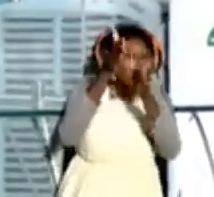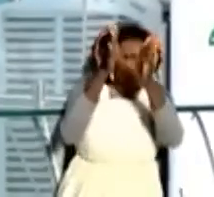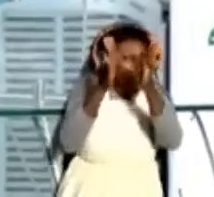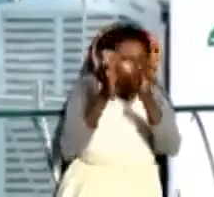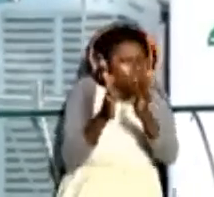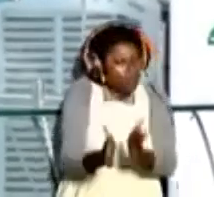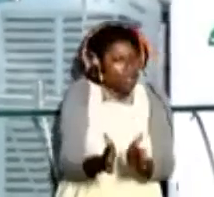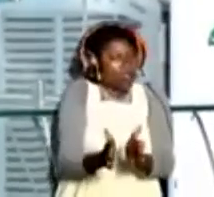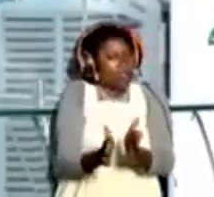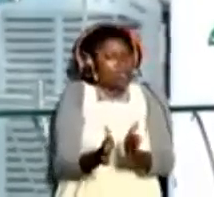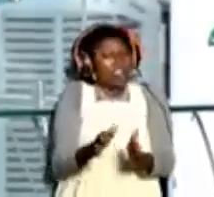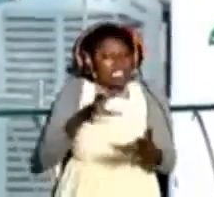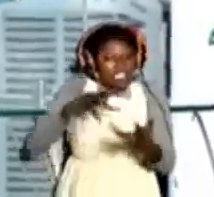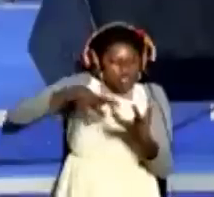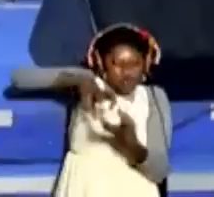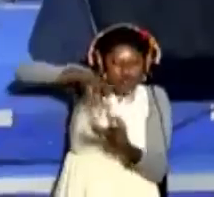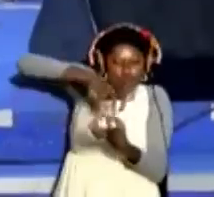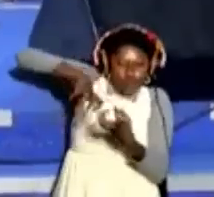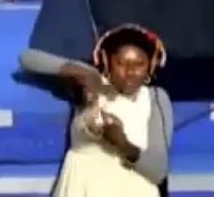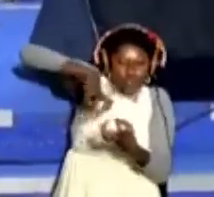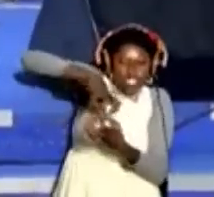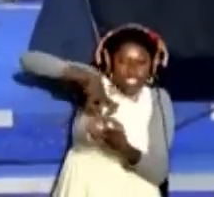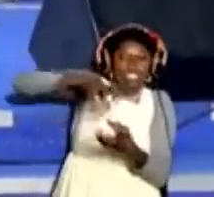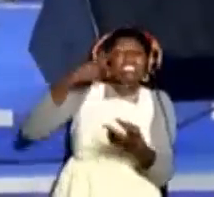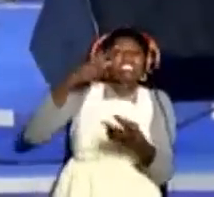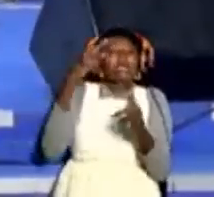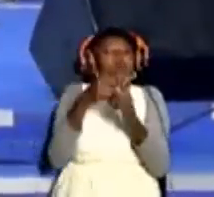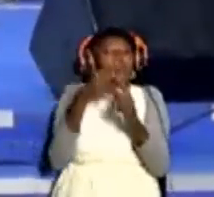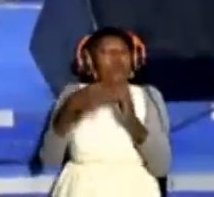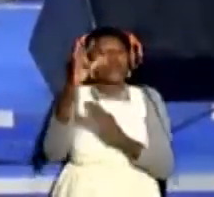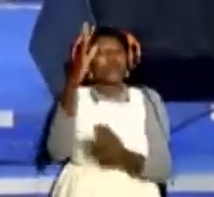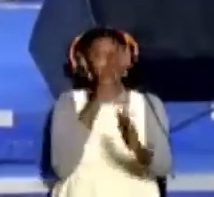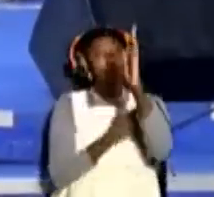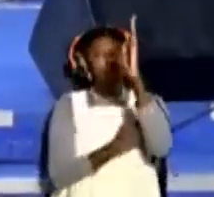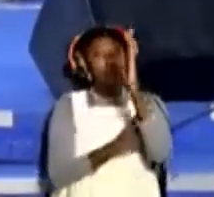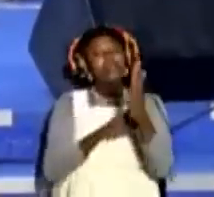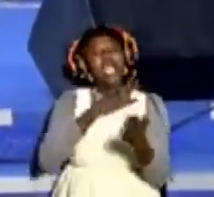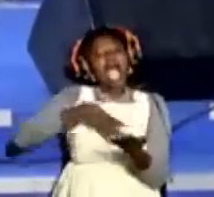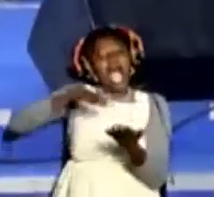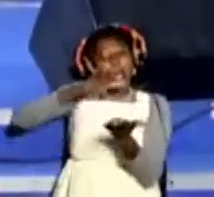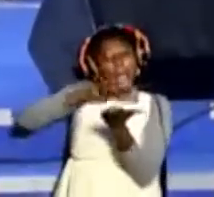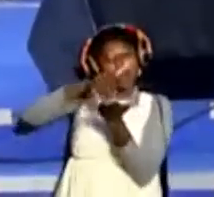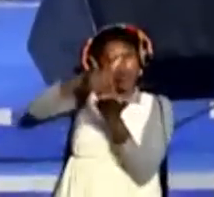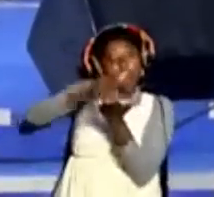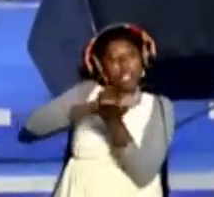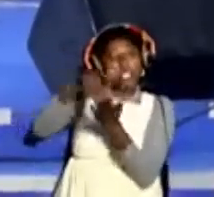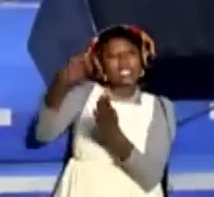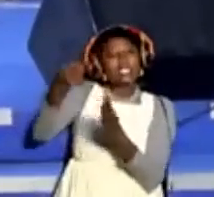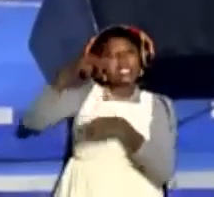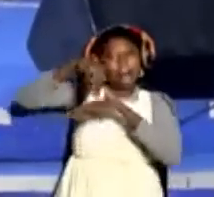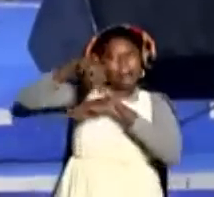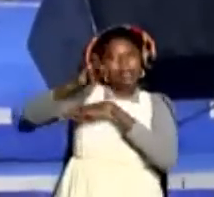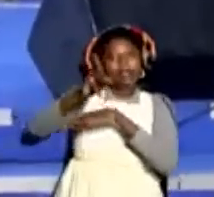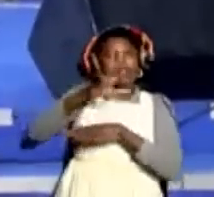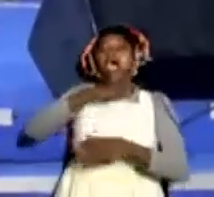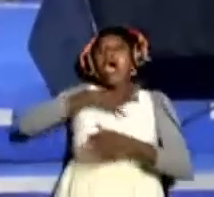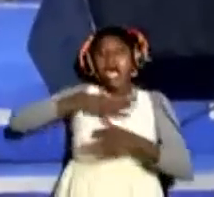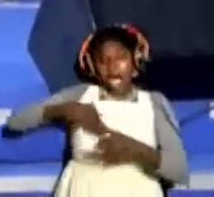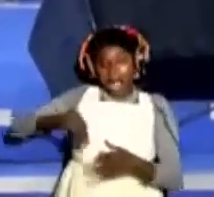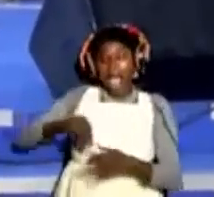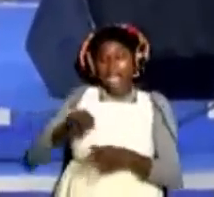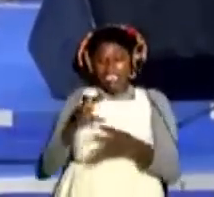a professional in twisting the truth, in weakening the message, and